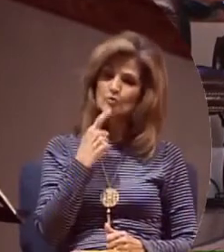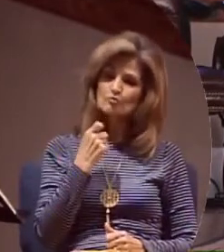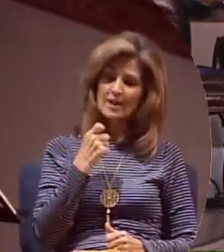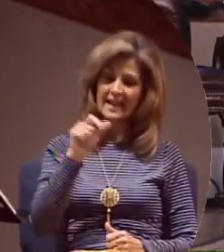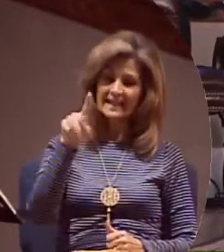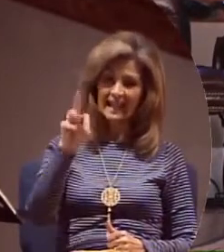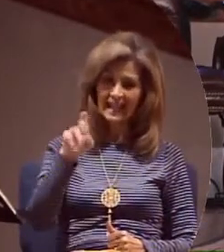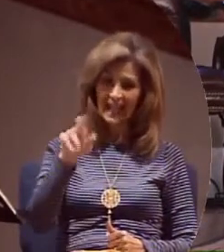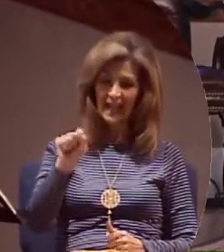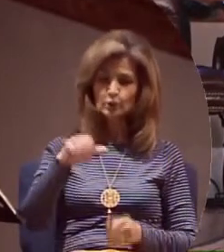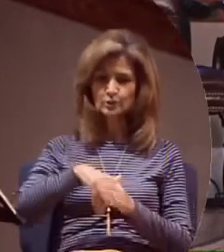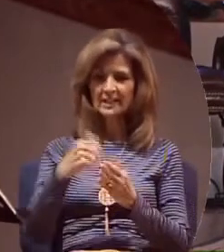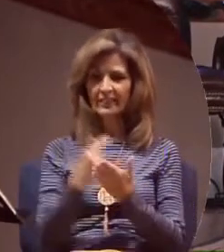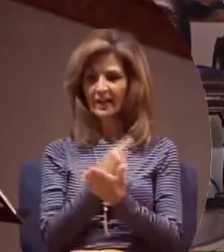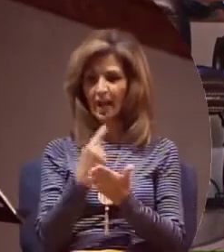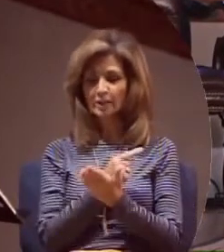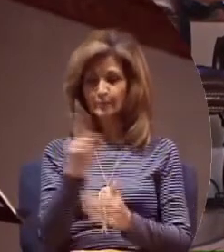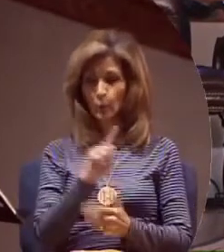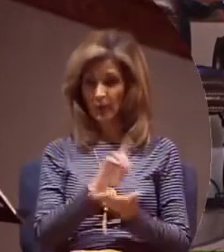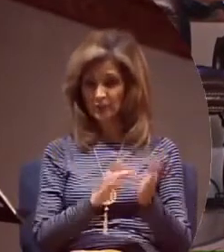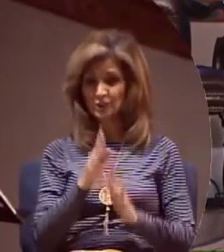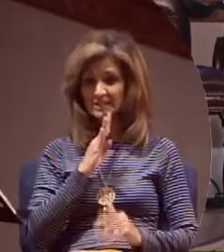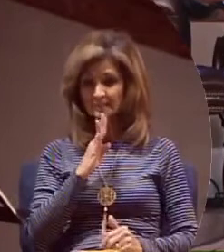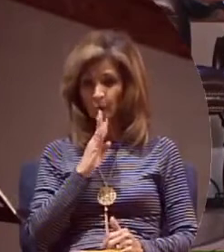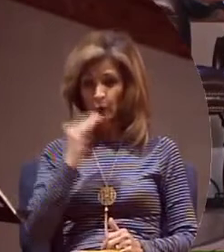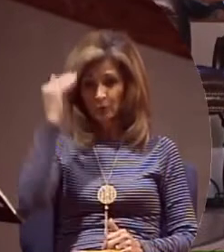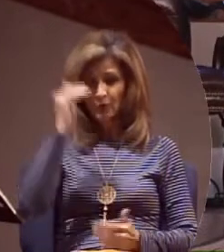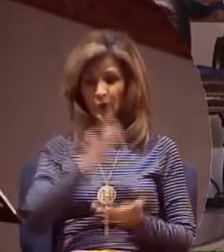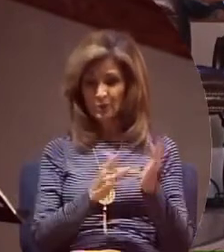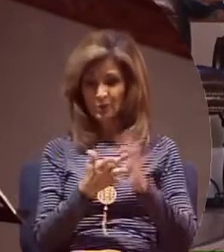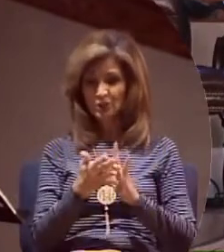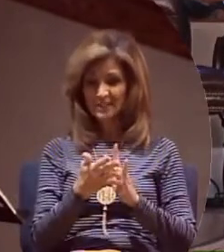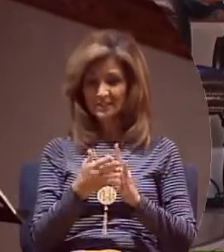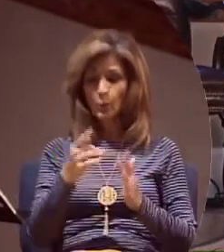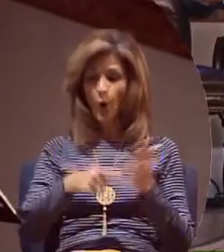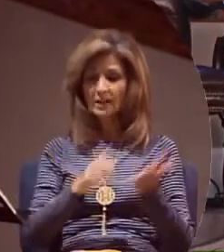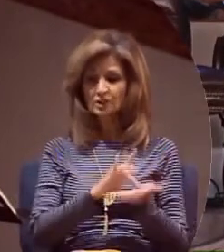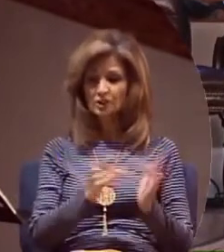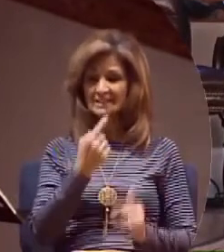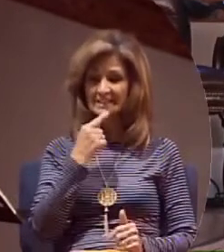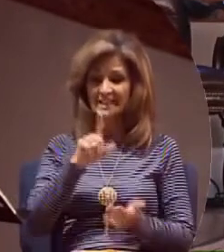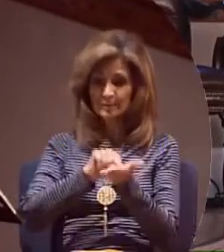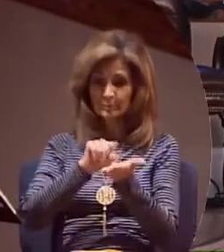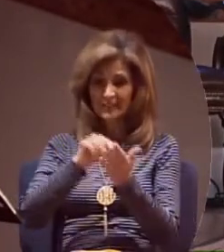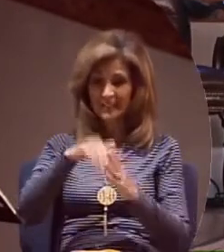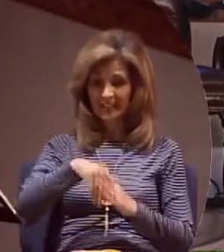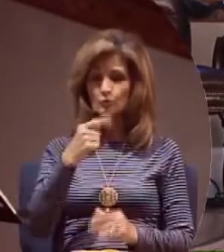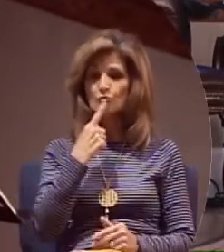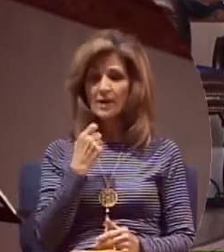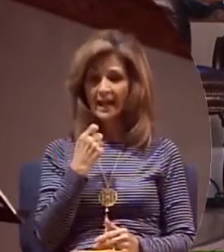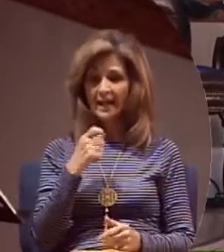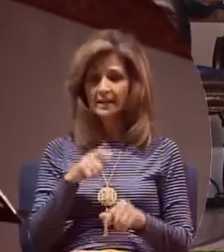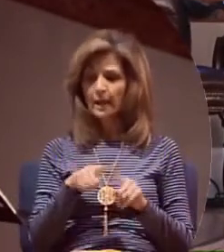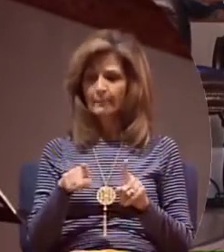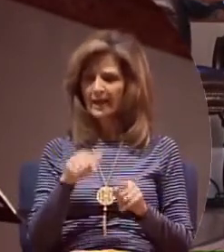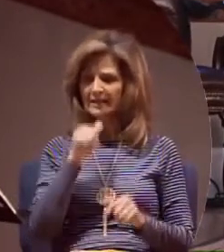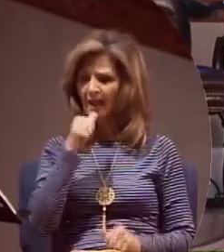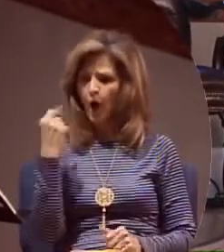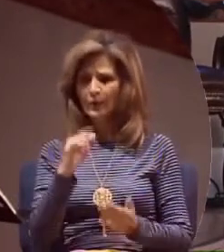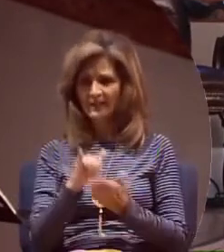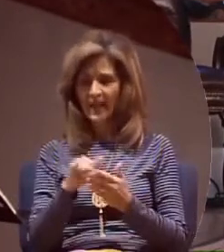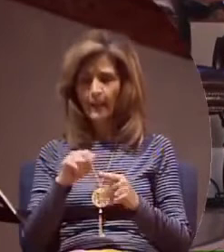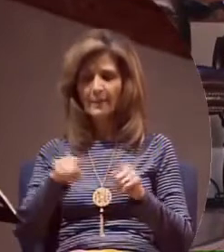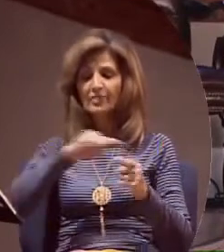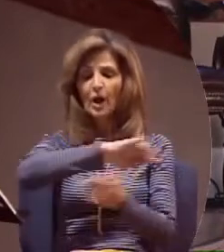over in the gospel, the red words of Jesus over in the gospel. I'm telling you the whole Bible is inspired by God. I'm telling you, you can trust the